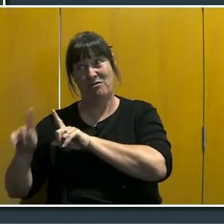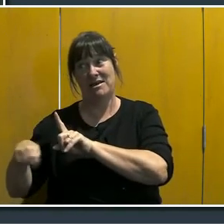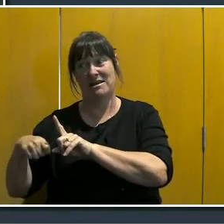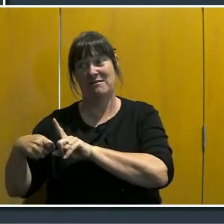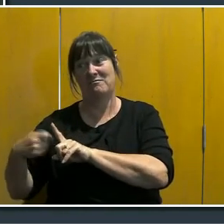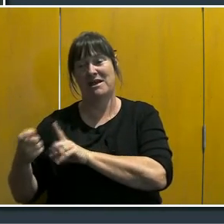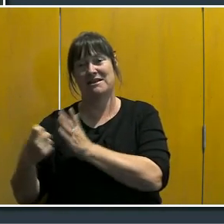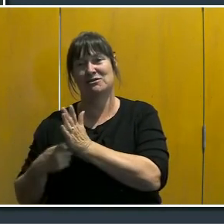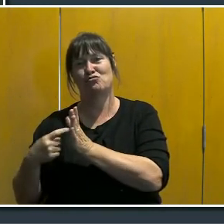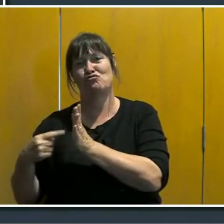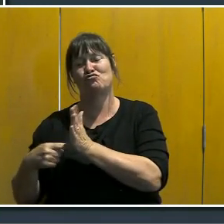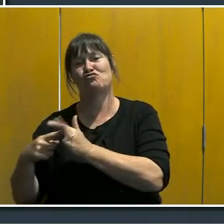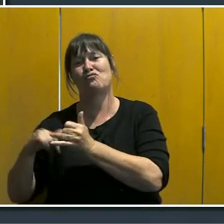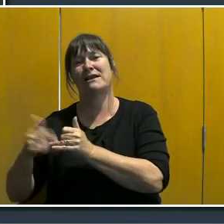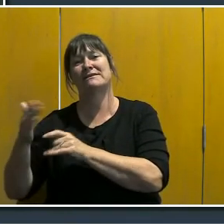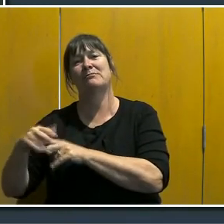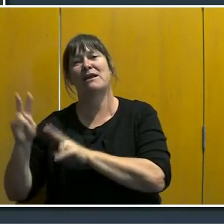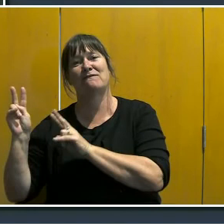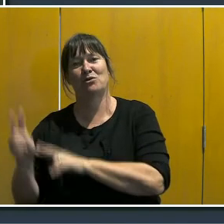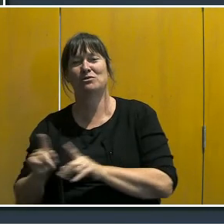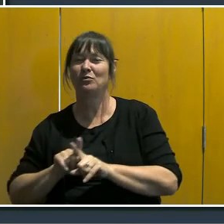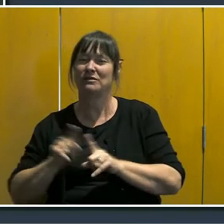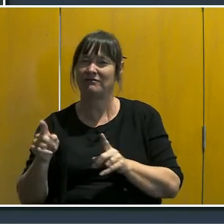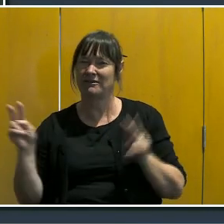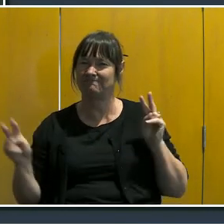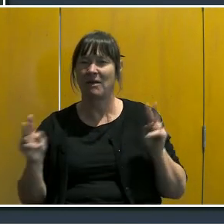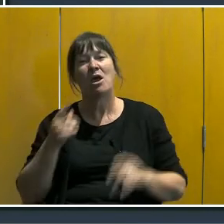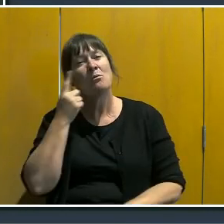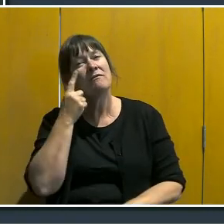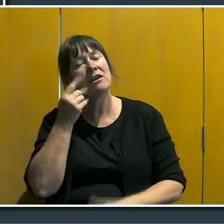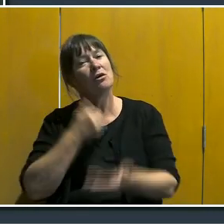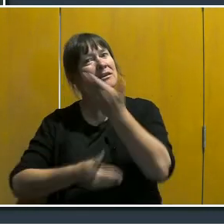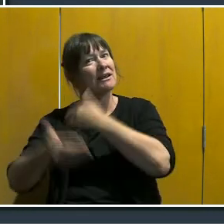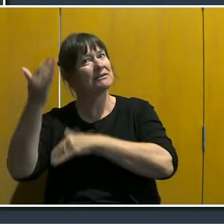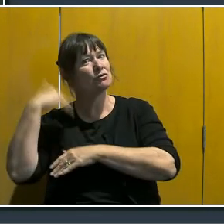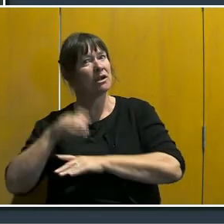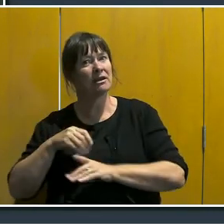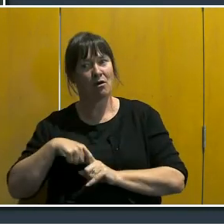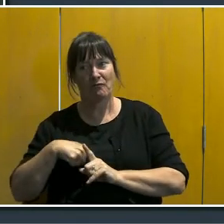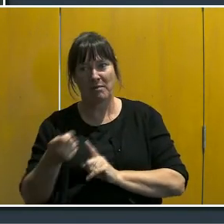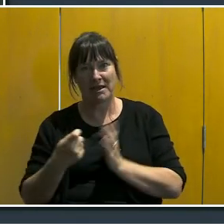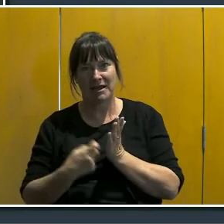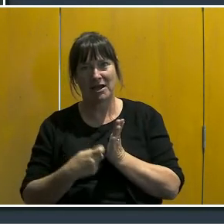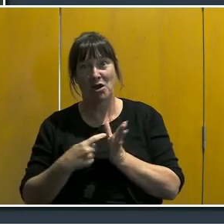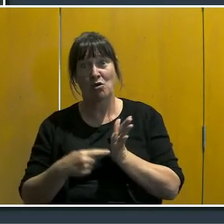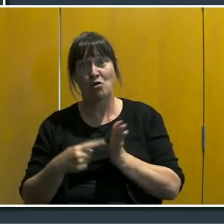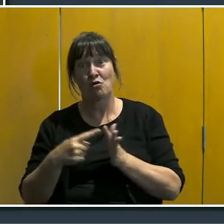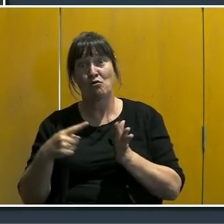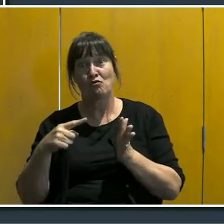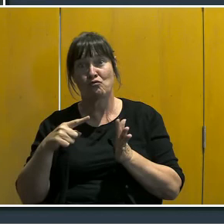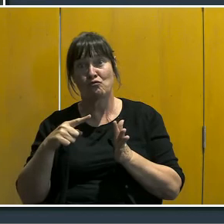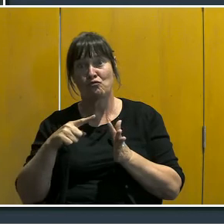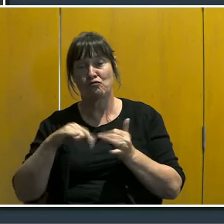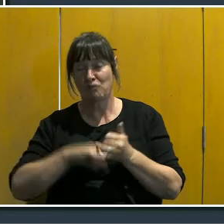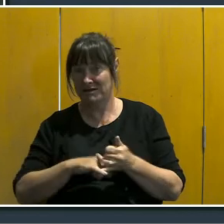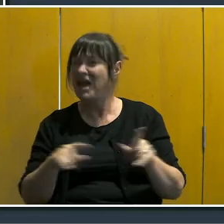cookie crumbles. If I look back and look at history around rates, and I've got quite an exposure to them, I look at the Rating Powers Act, look, rates are a taxation. So at the